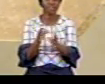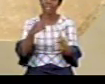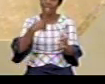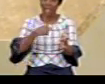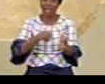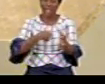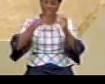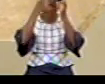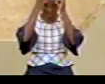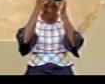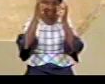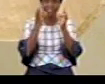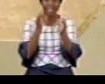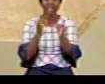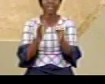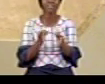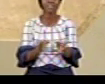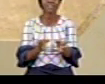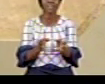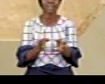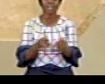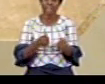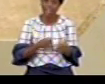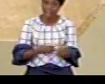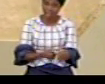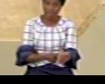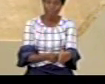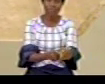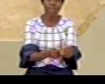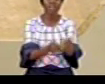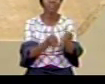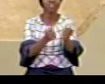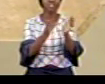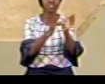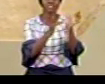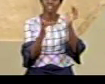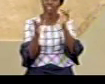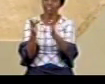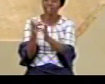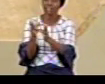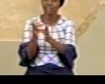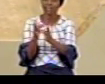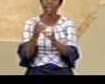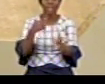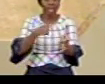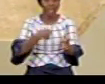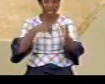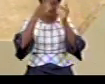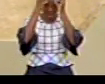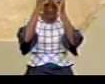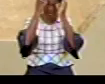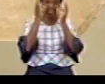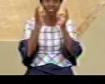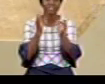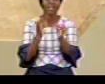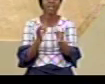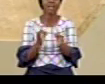Jesus. I have decided to follow Jesus. I